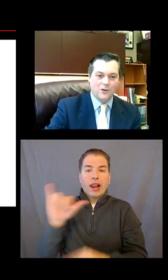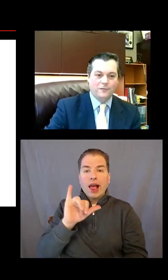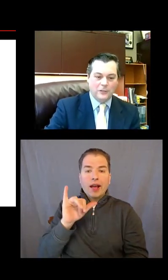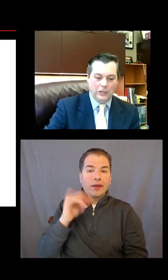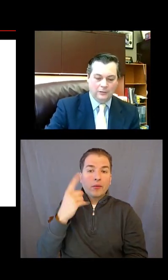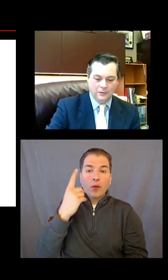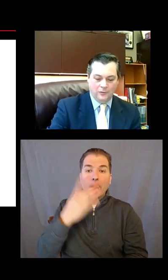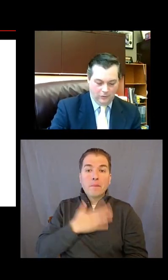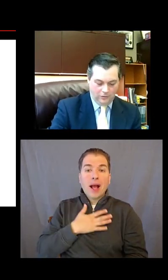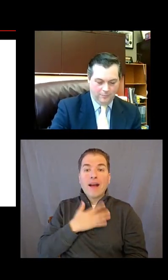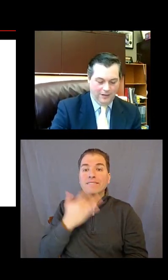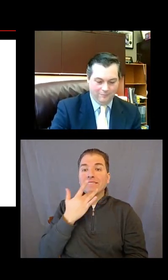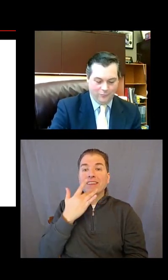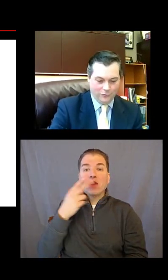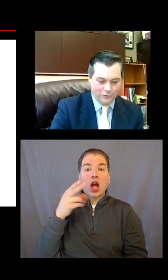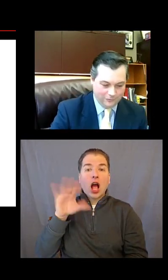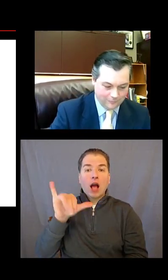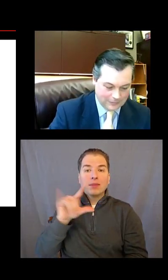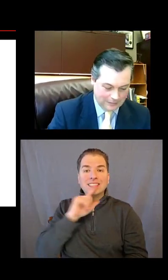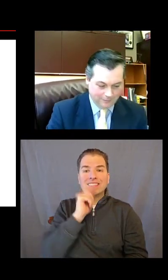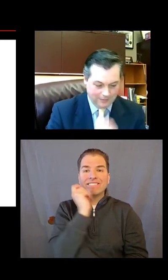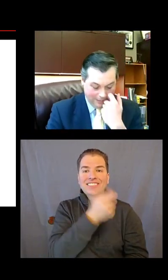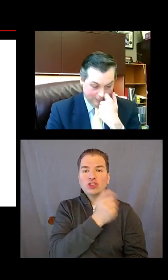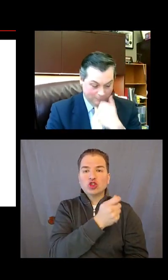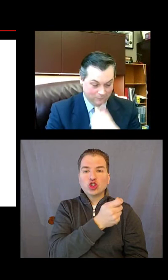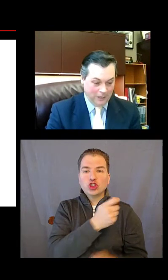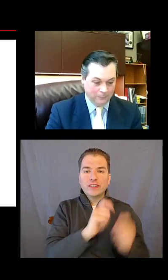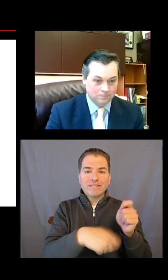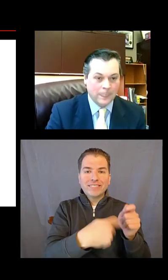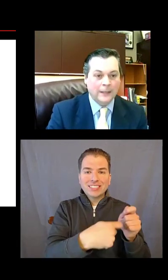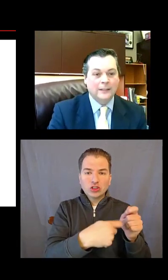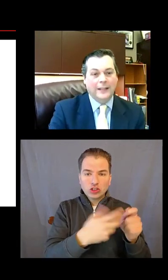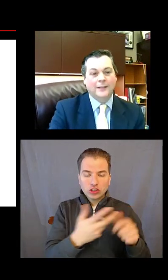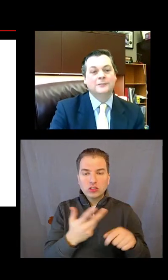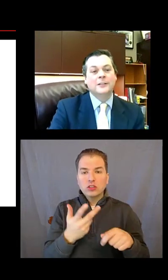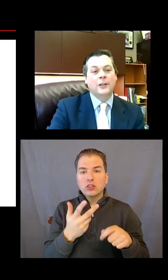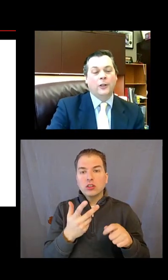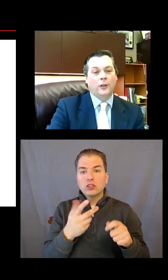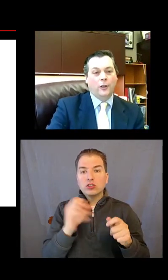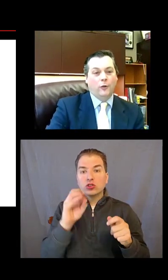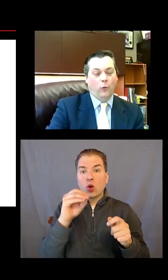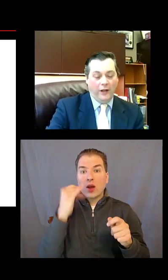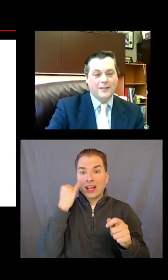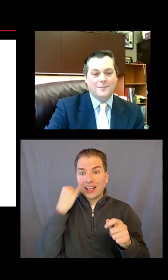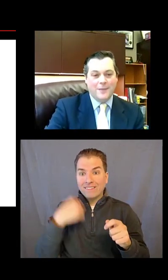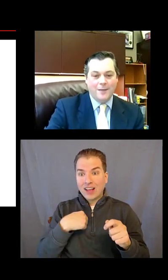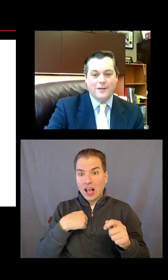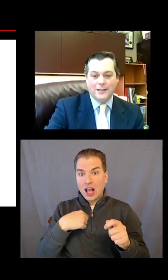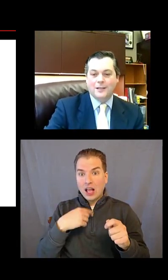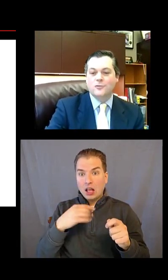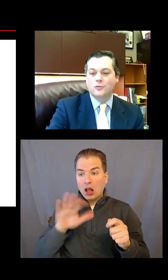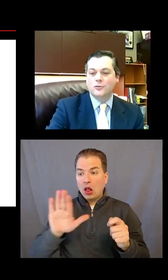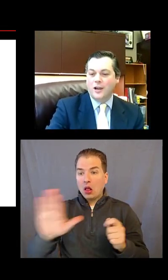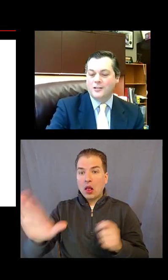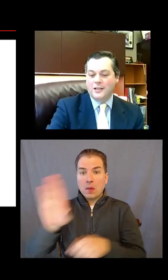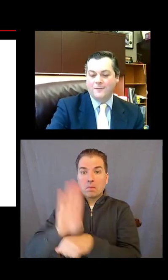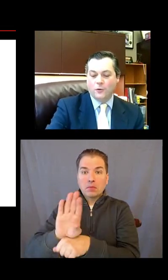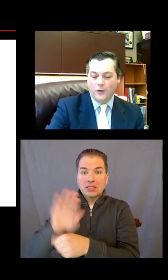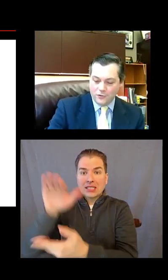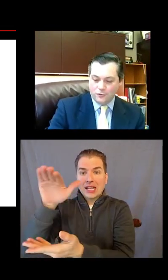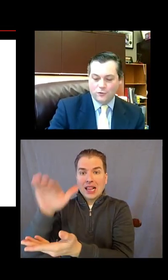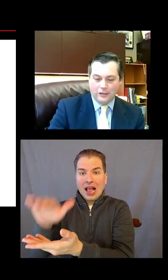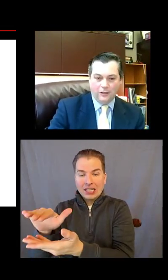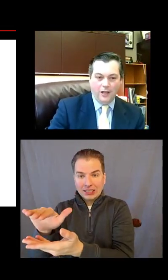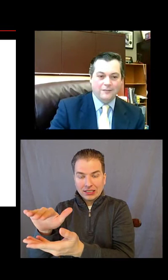liking to go fishing, which is my personal habit and problem, then what ends up happening is you start to